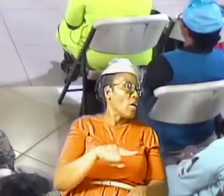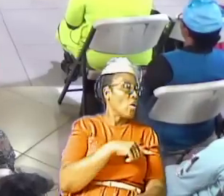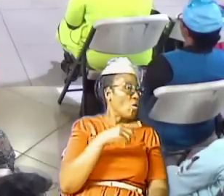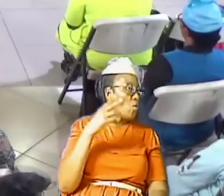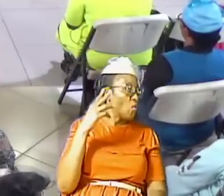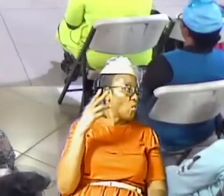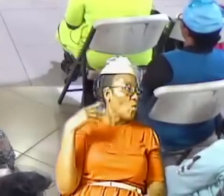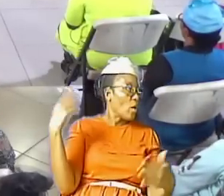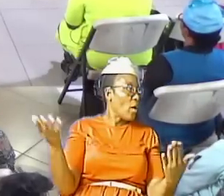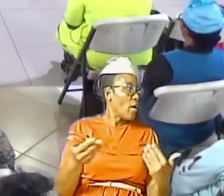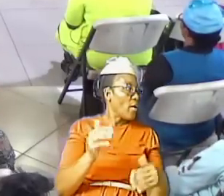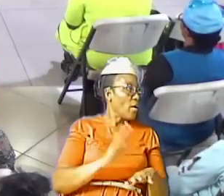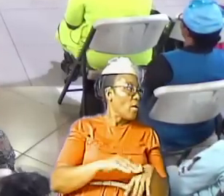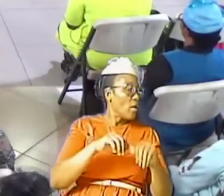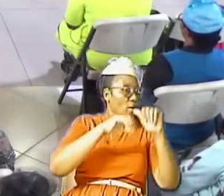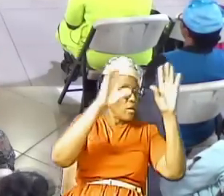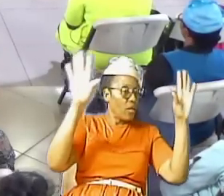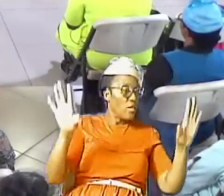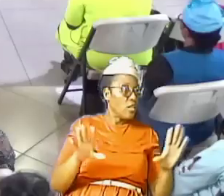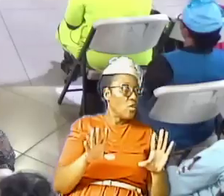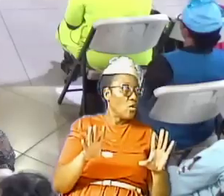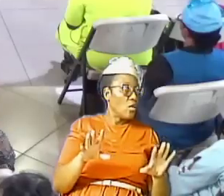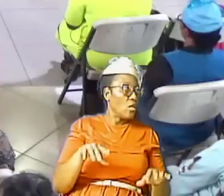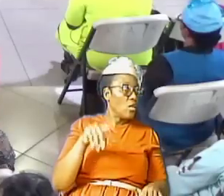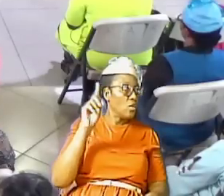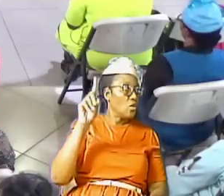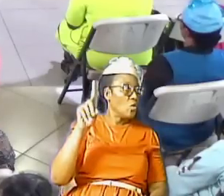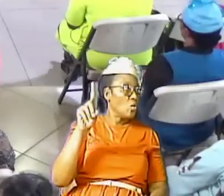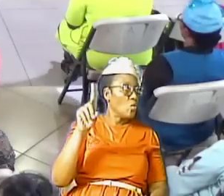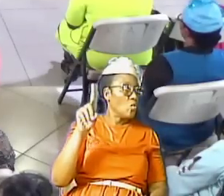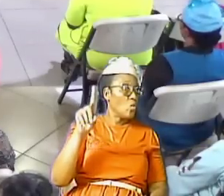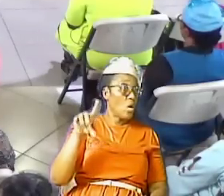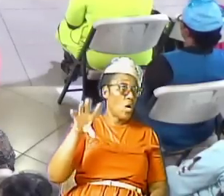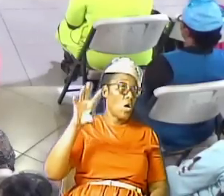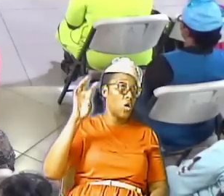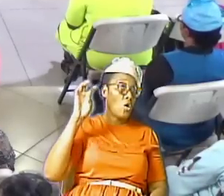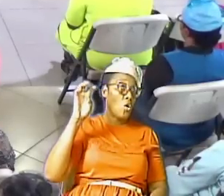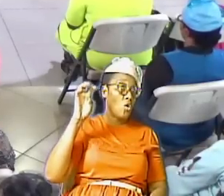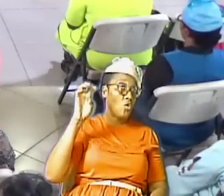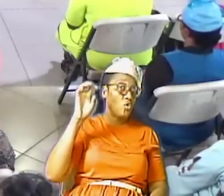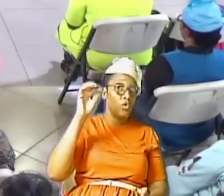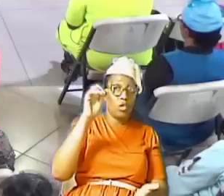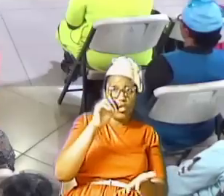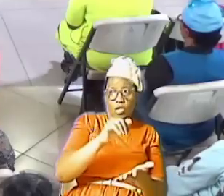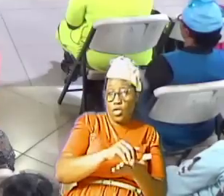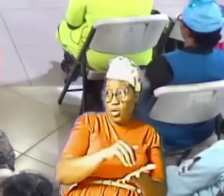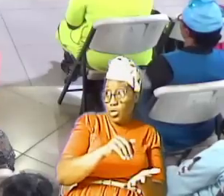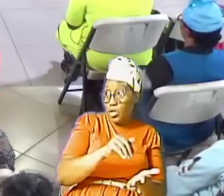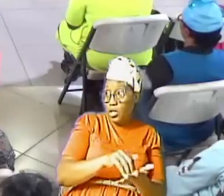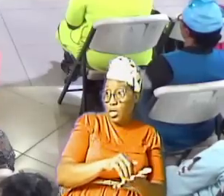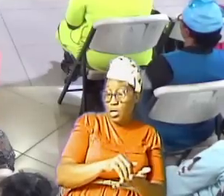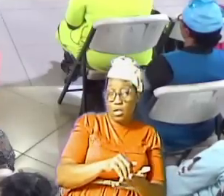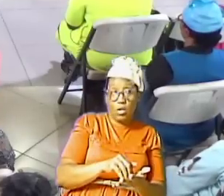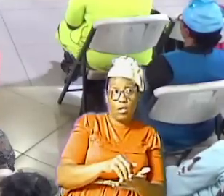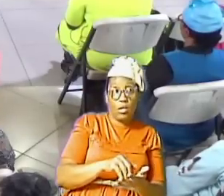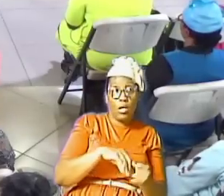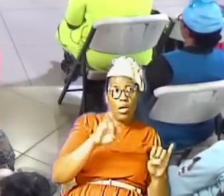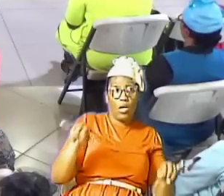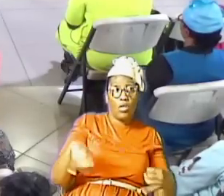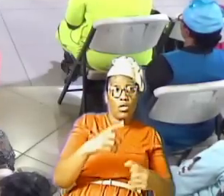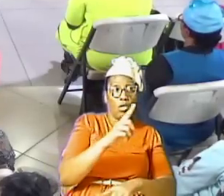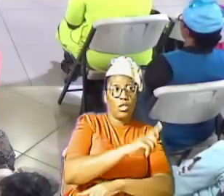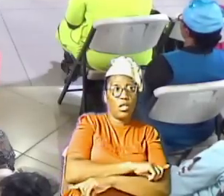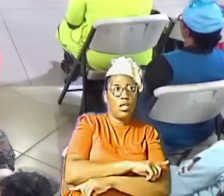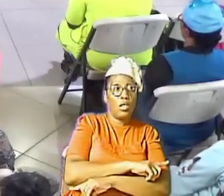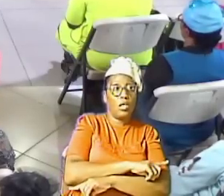Sunday, and it will happen on that day too, it's $100,000. For every Sunday that we come here. Not the night, you know, just the day. So